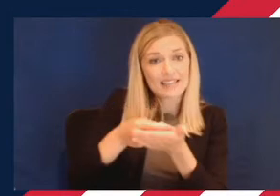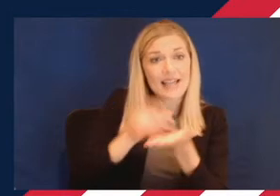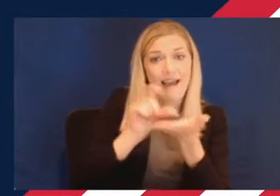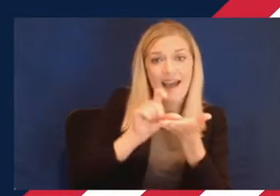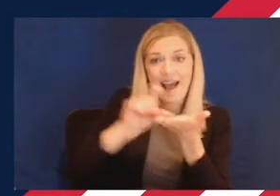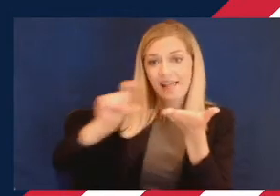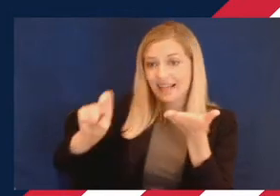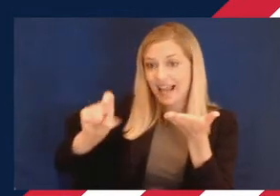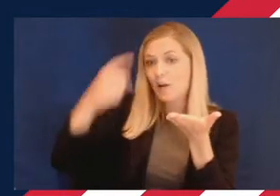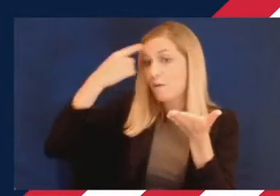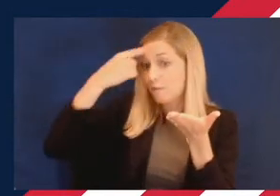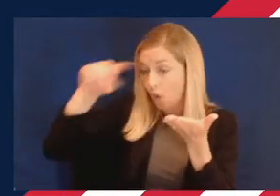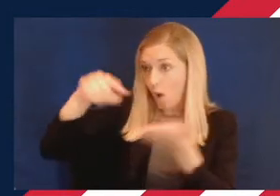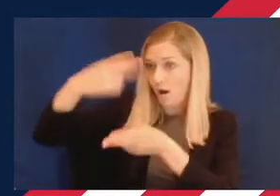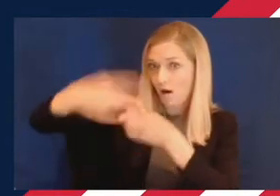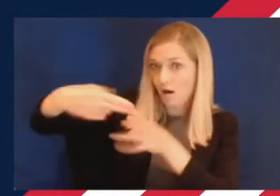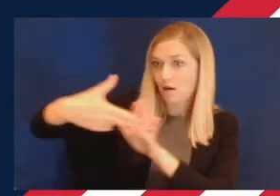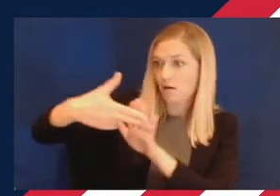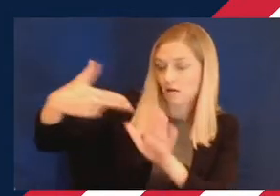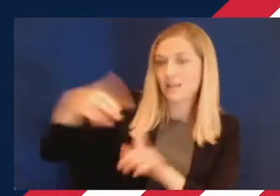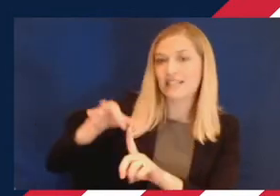needs students.